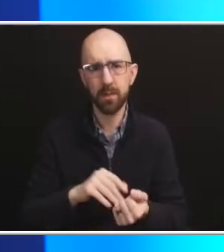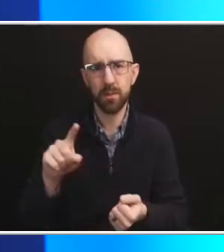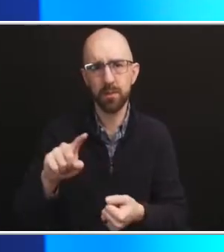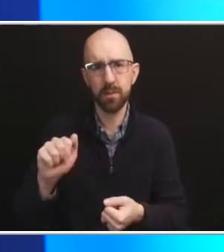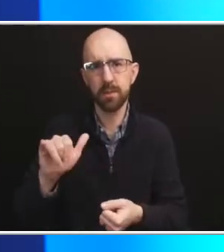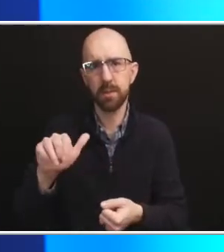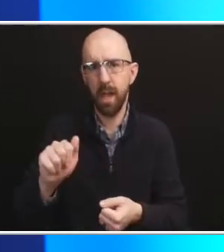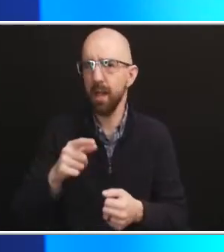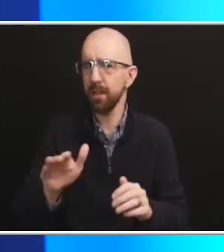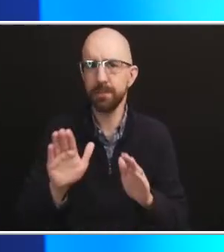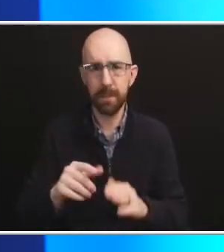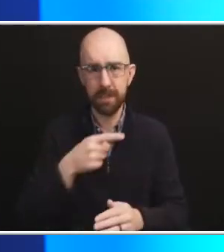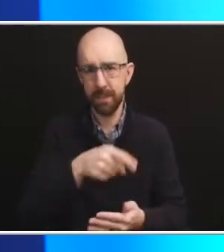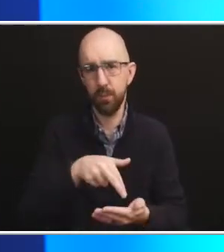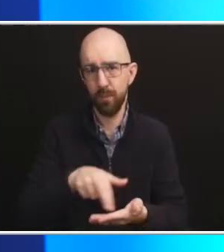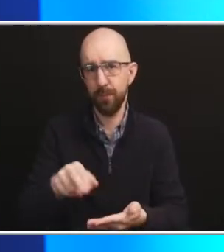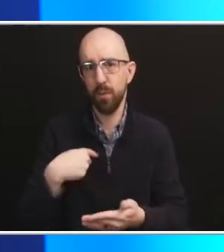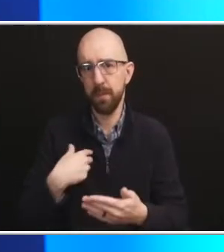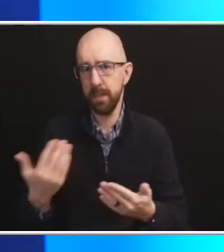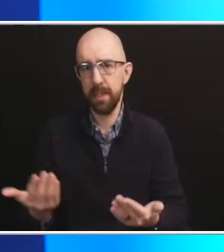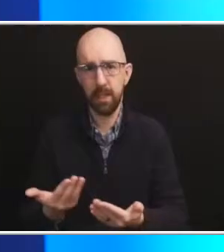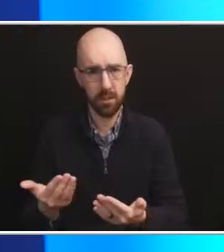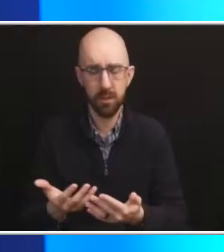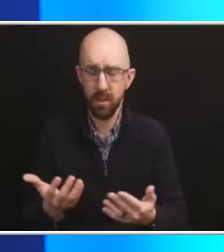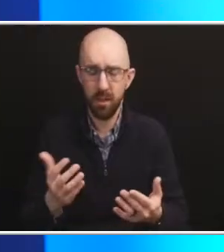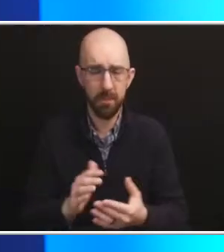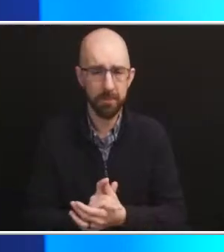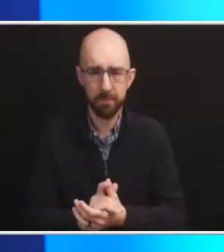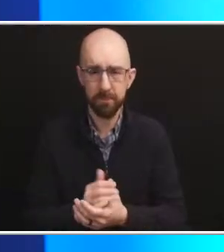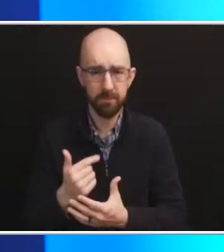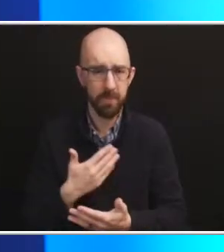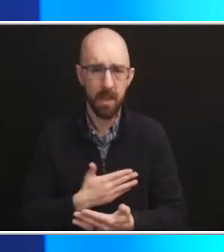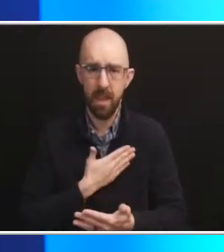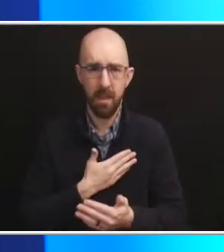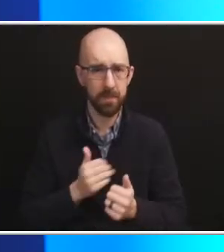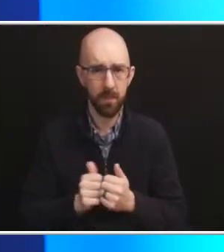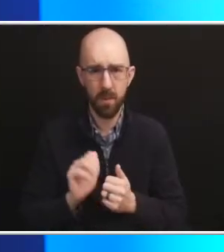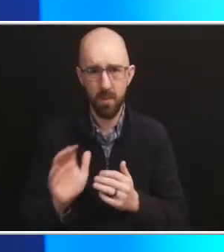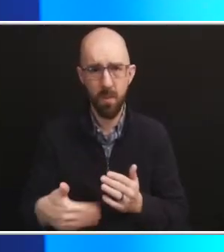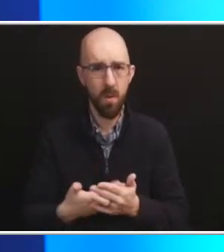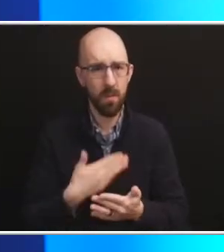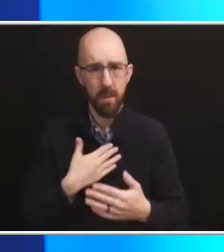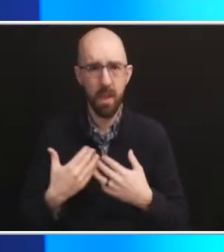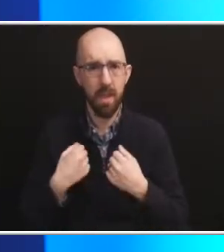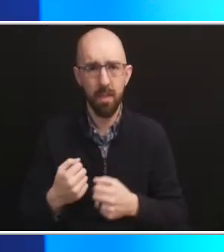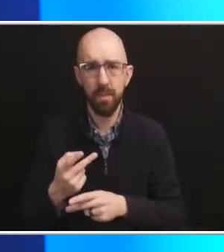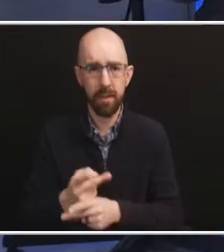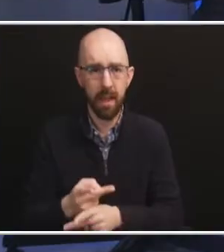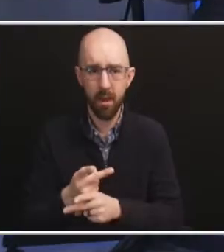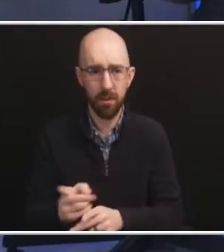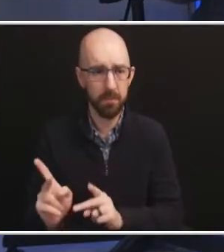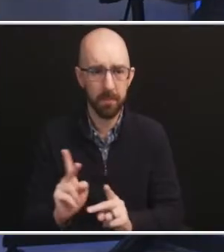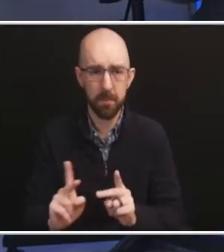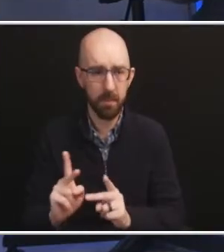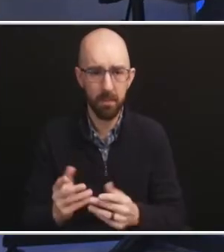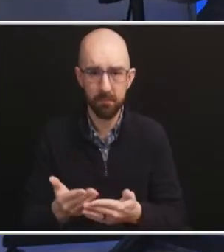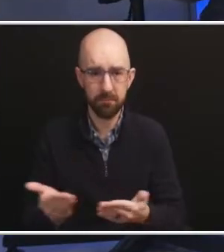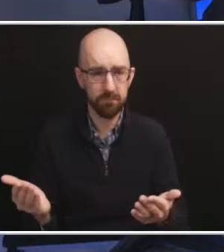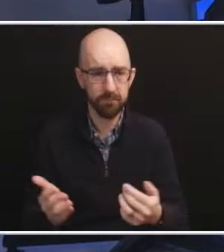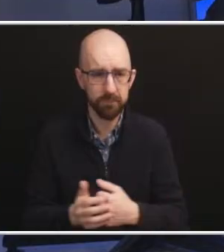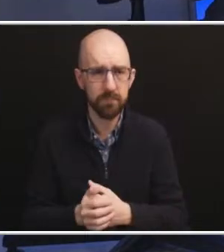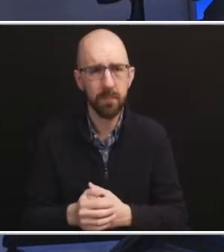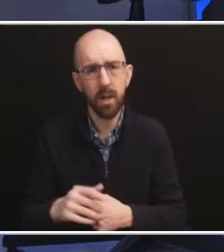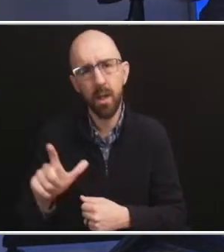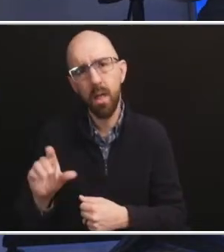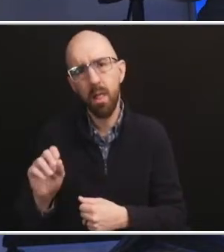one that referred me, and more than happy with all of my health care people. Lon, I want to ask you something, because